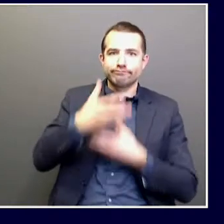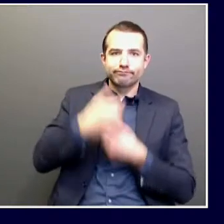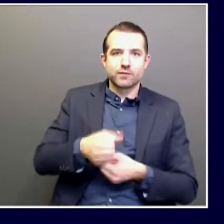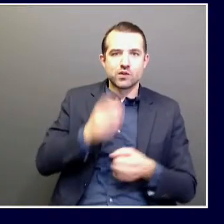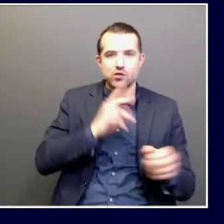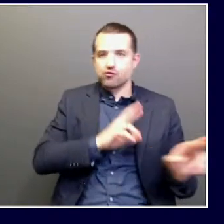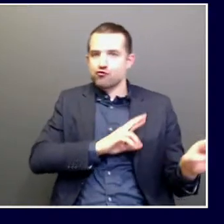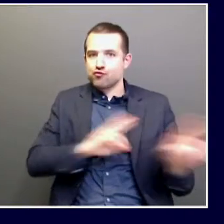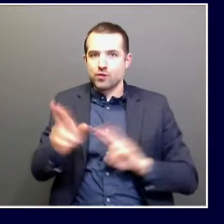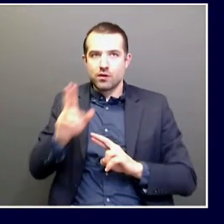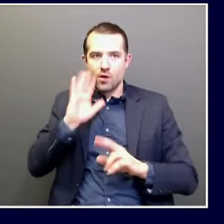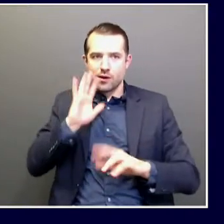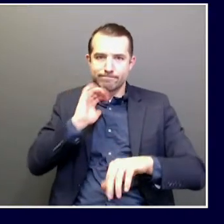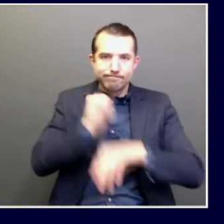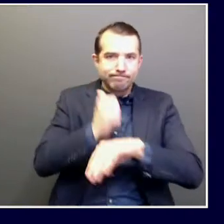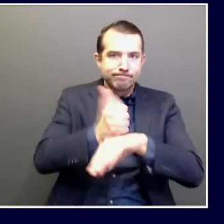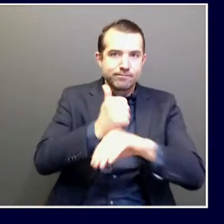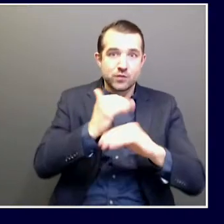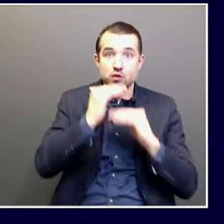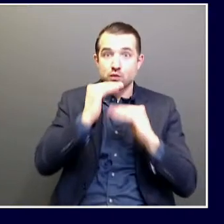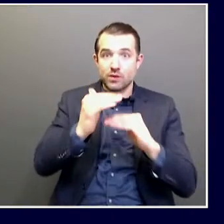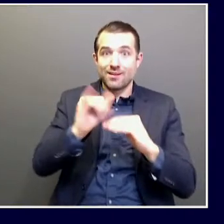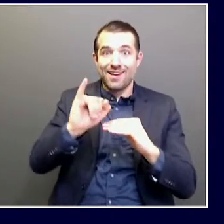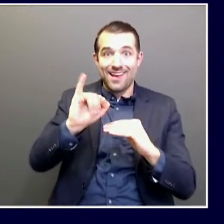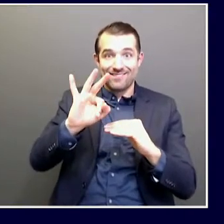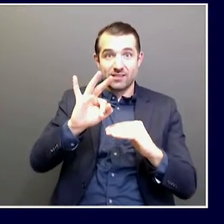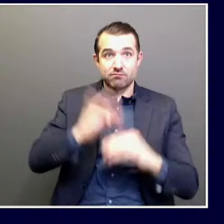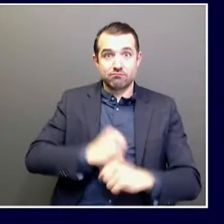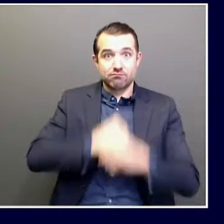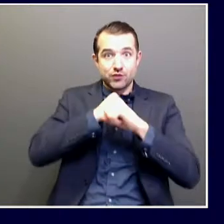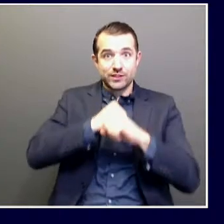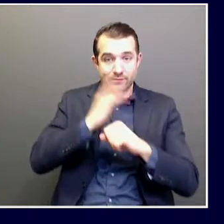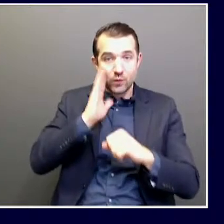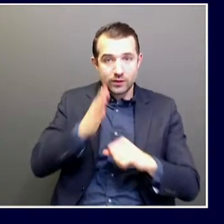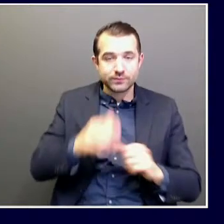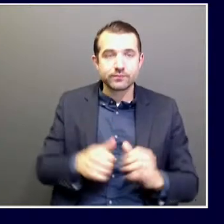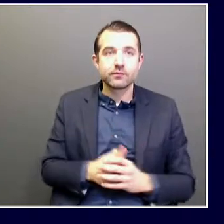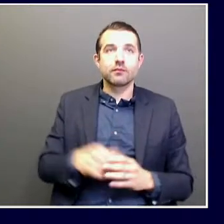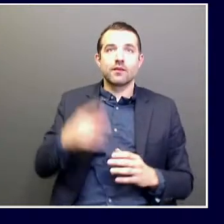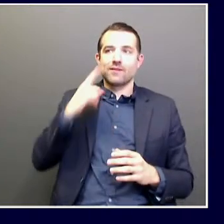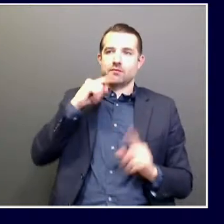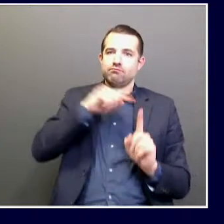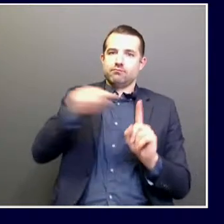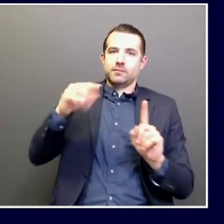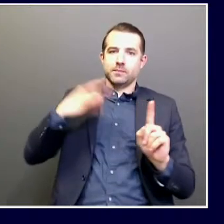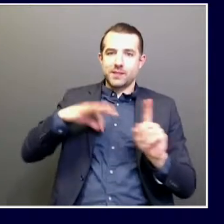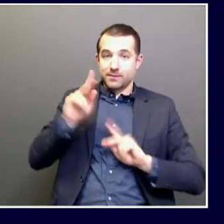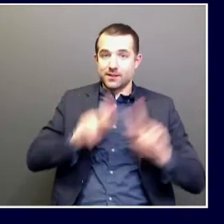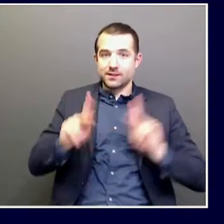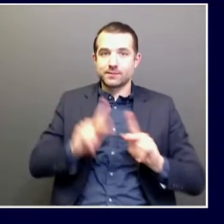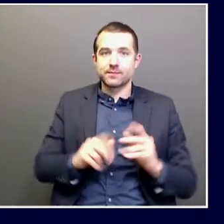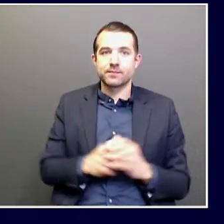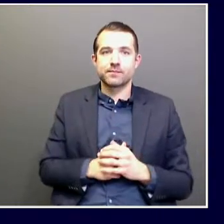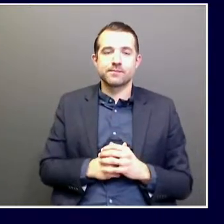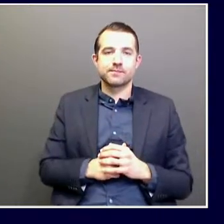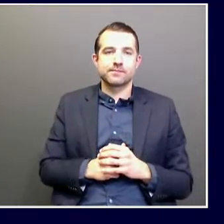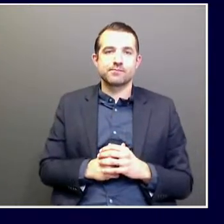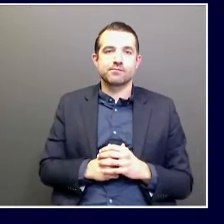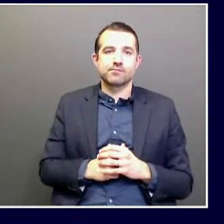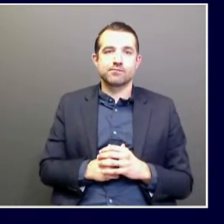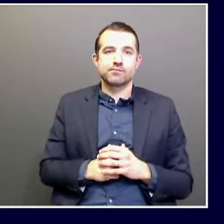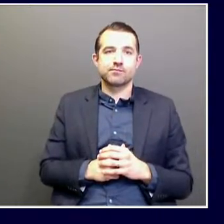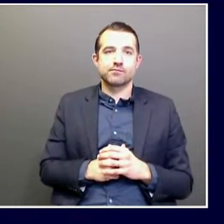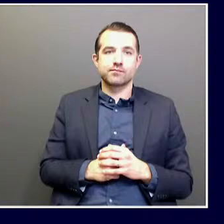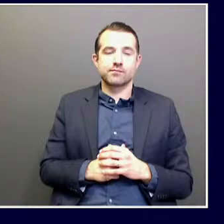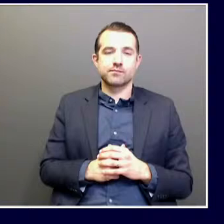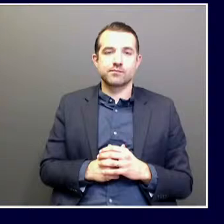Thank you. And I think I cut the commissioner off as I was saying something. Oh, no. Okay, we're good. Thank you. And I guess my partner